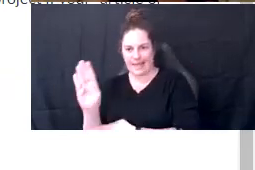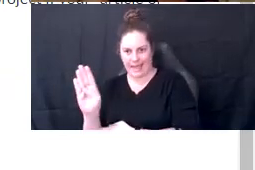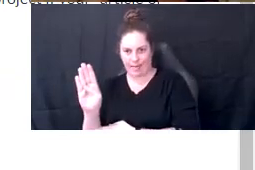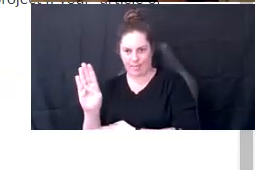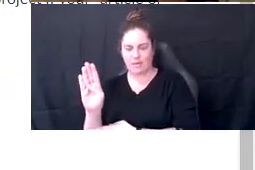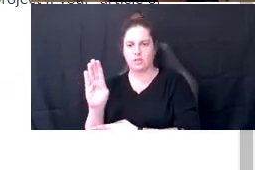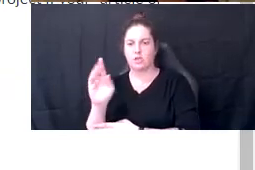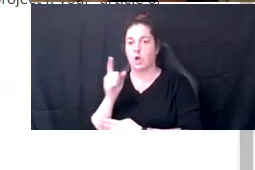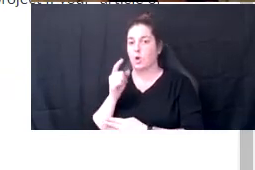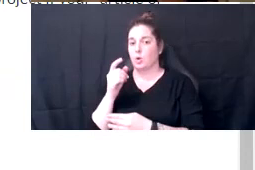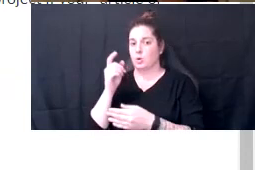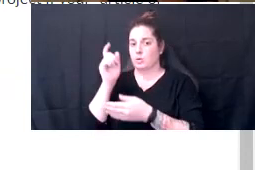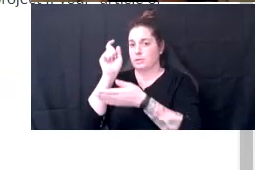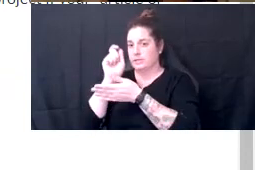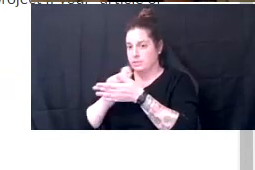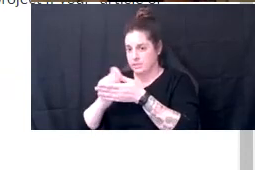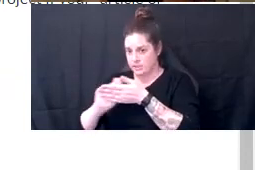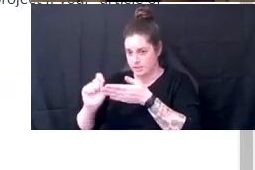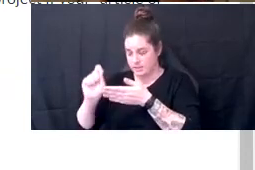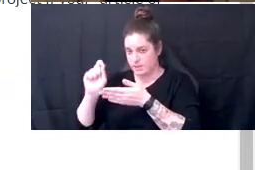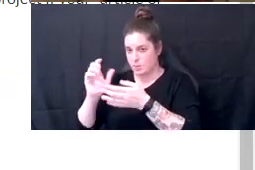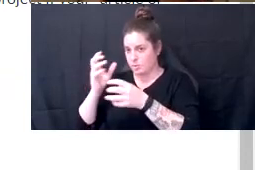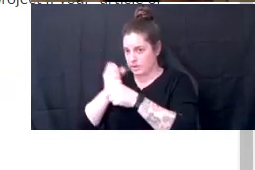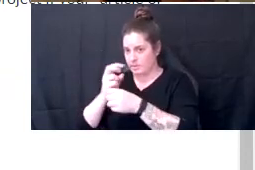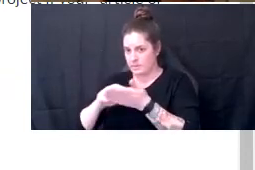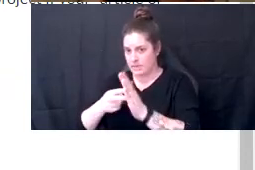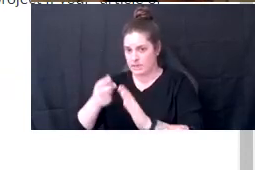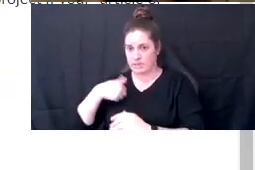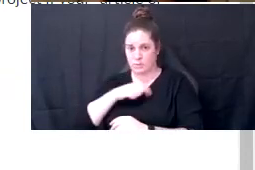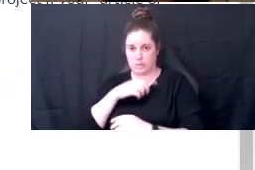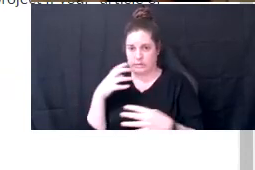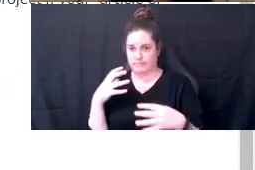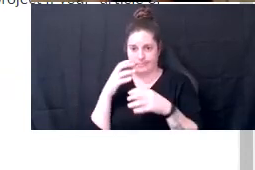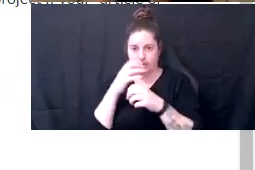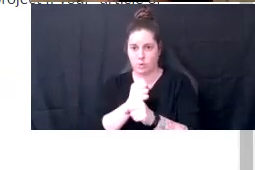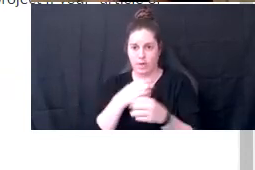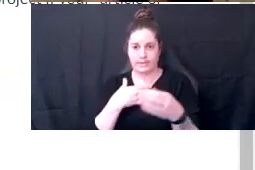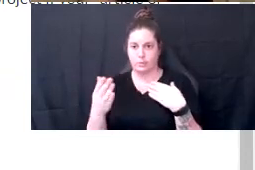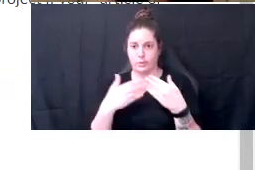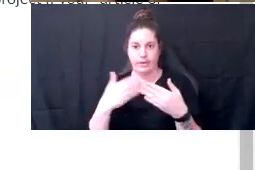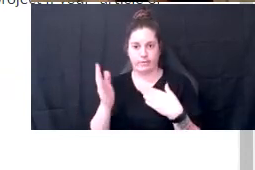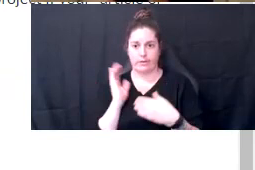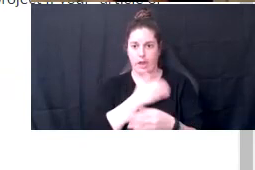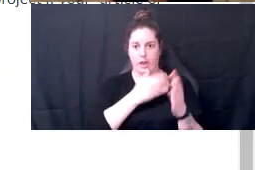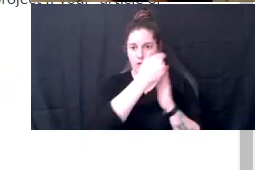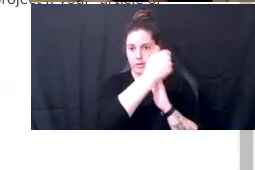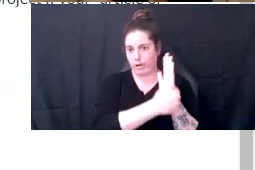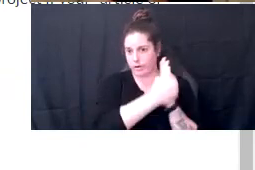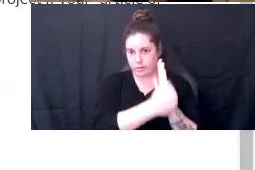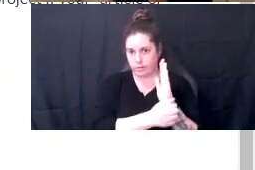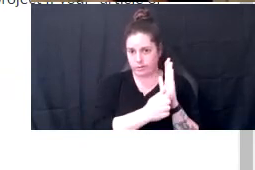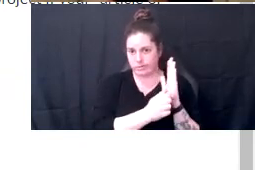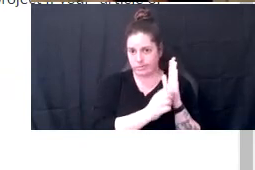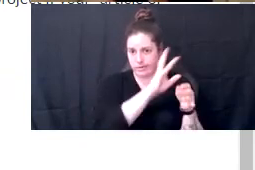to summarize the 15-page article that we are doing, correct? That's correct. Okay.